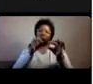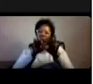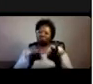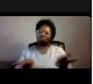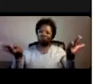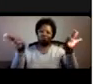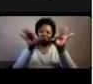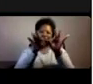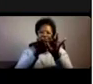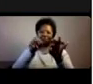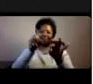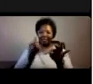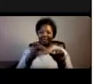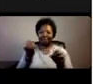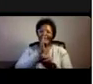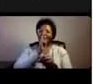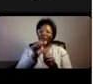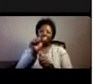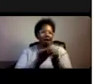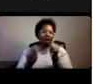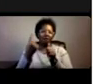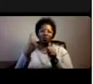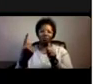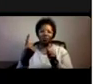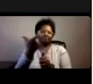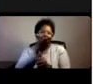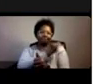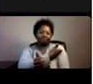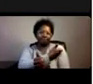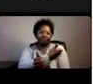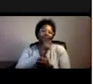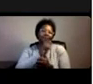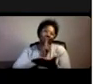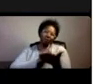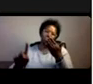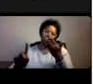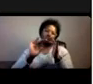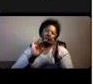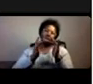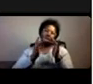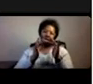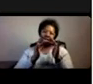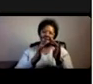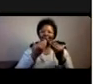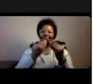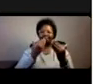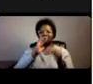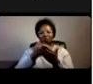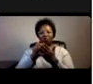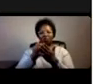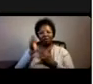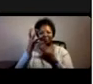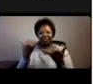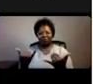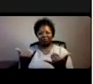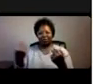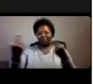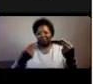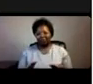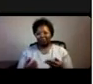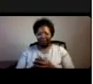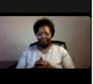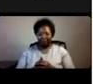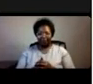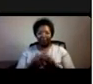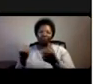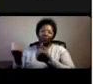their booster. You can visit coronavirus.dc.gov. Thank you all to our speakers for being here, and first and foremost, and thank you to all of our families,